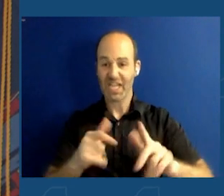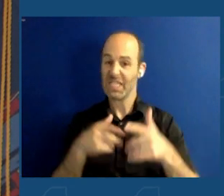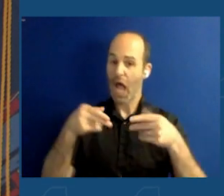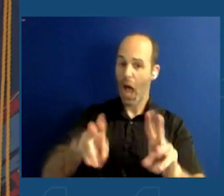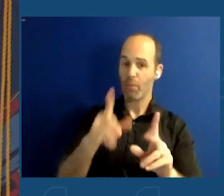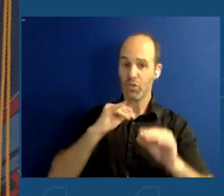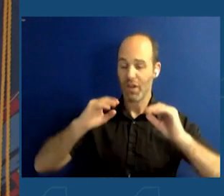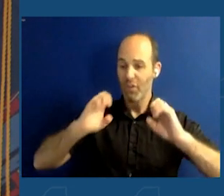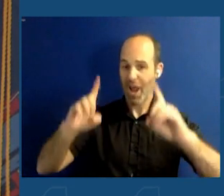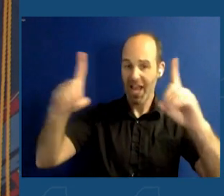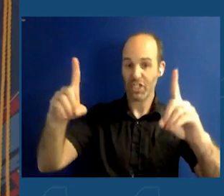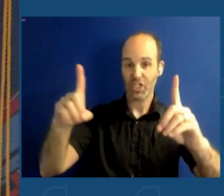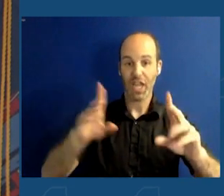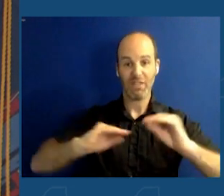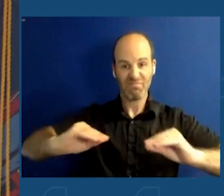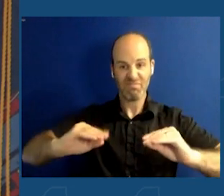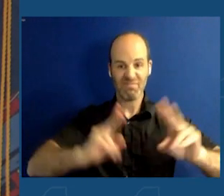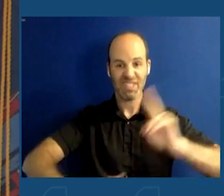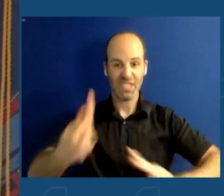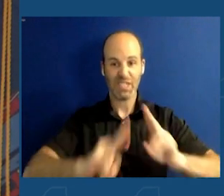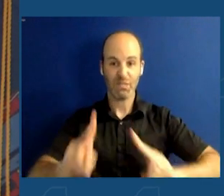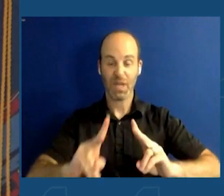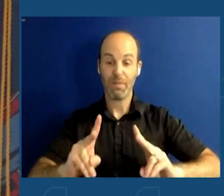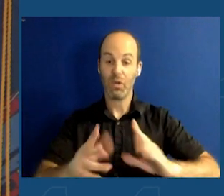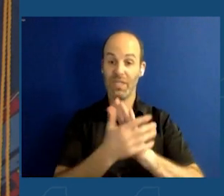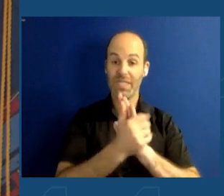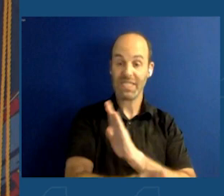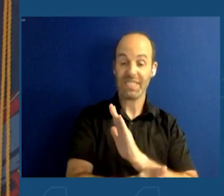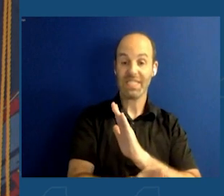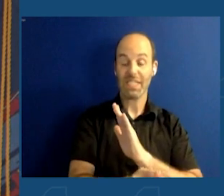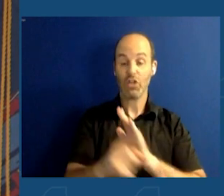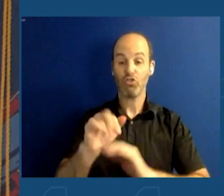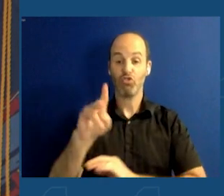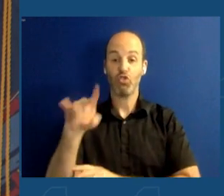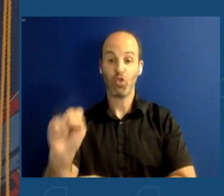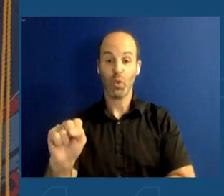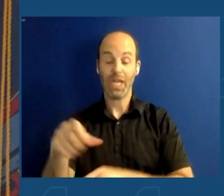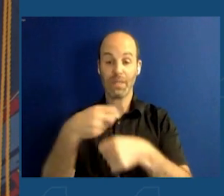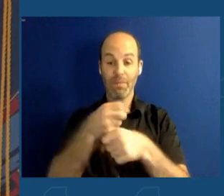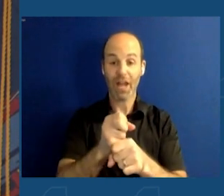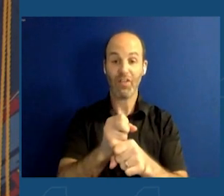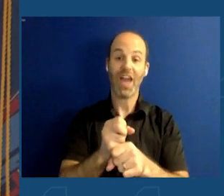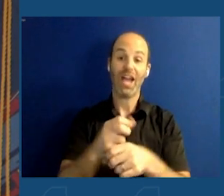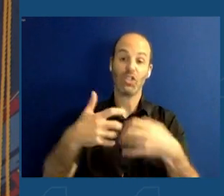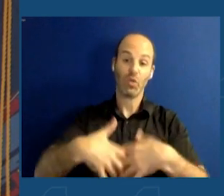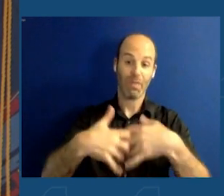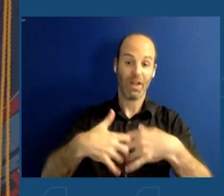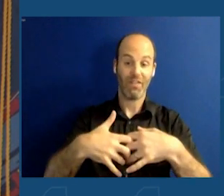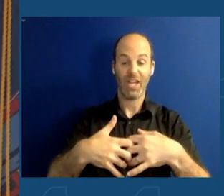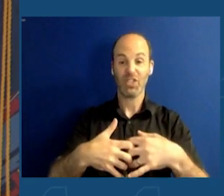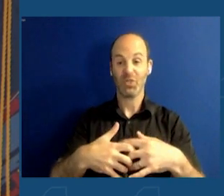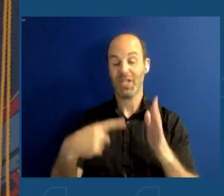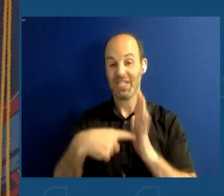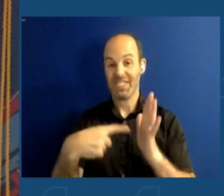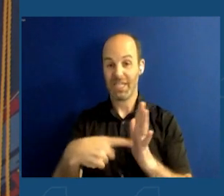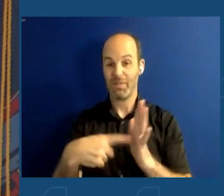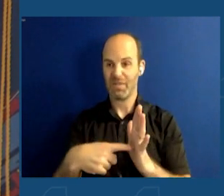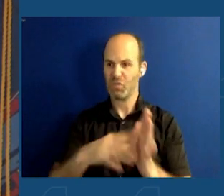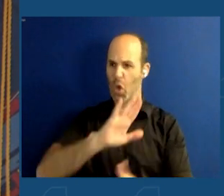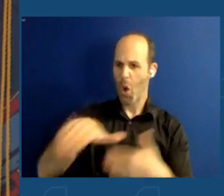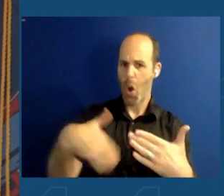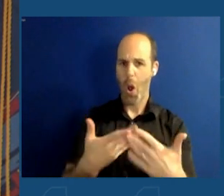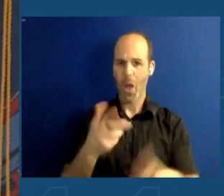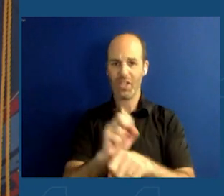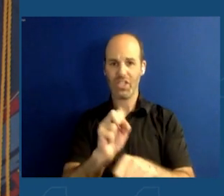great possibilities are. The skilled trades and manufacturing exhibit, I've been there. Let's talk about all the jobs for building and people using